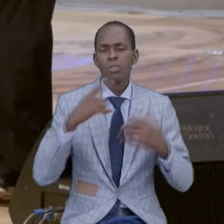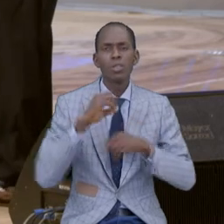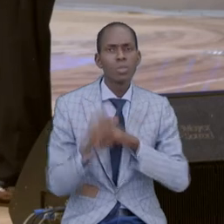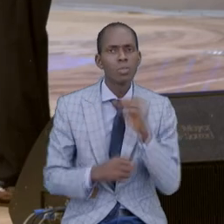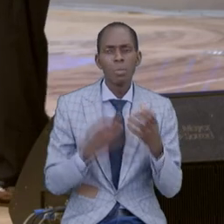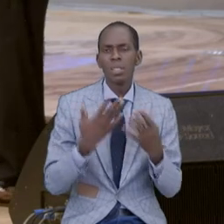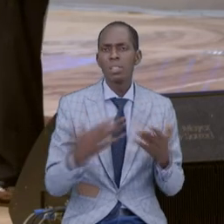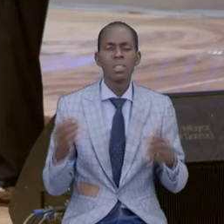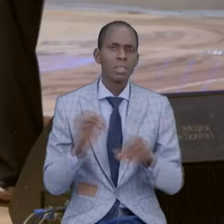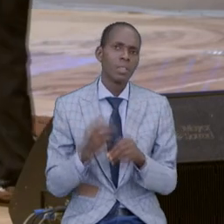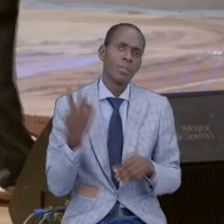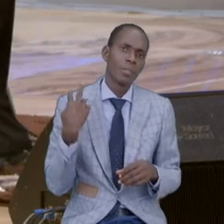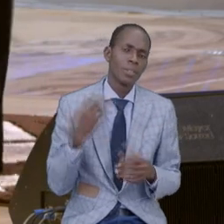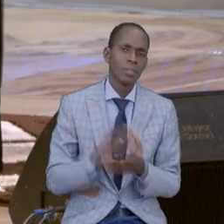vain?